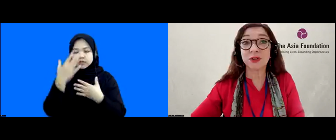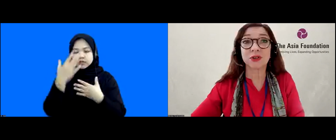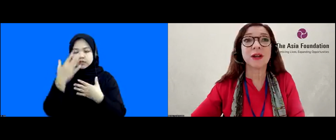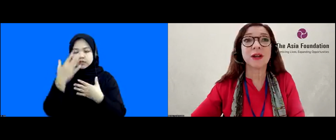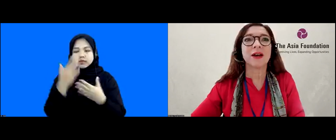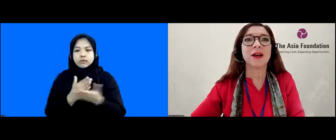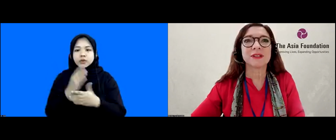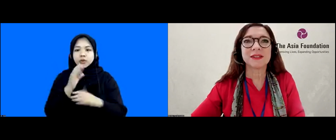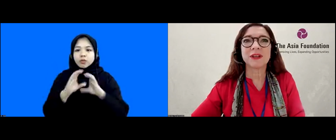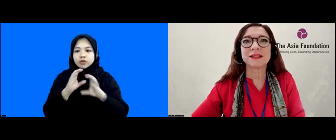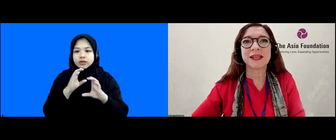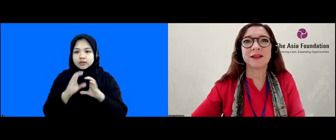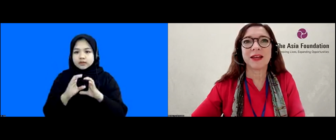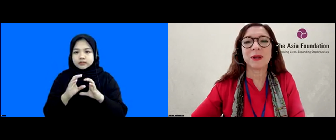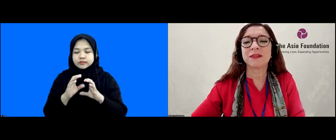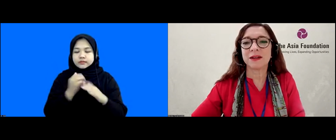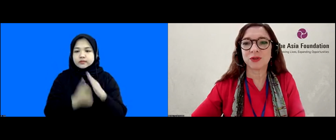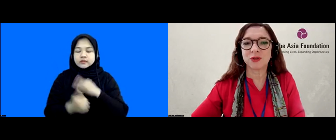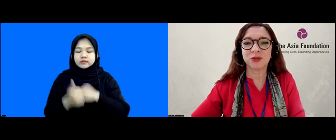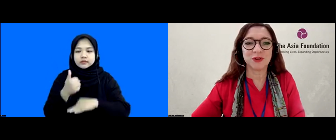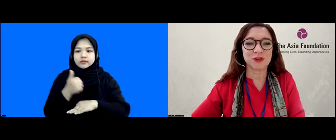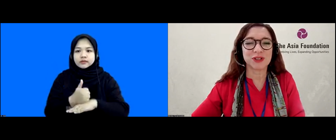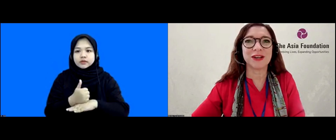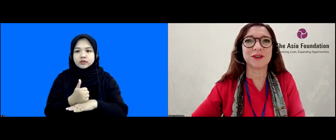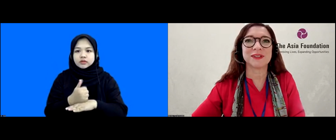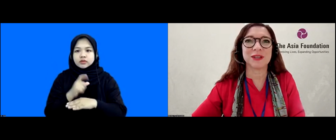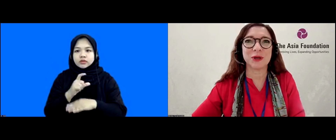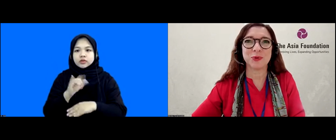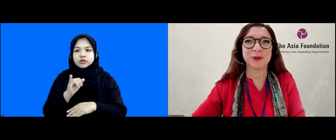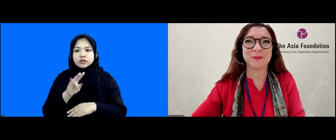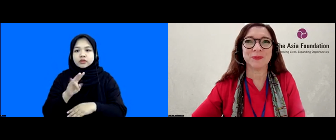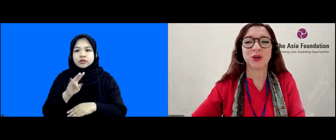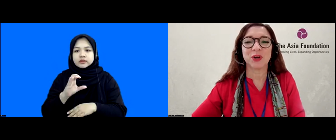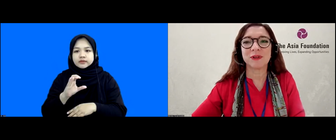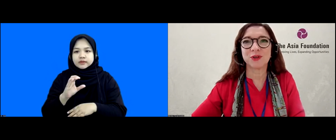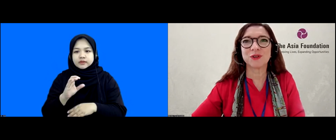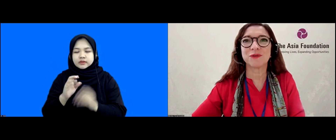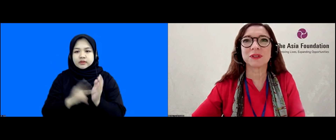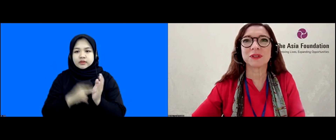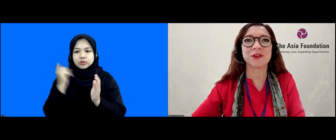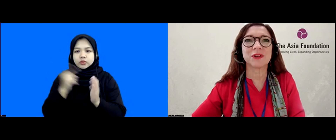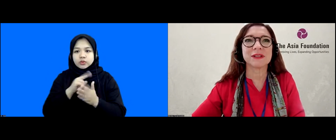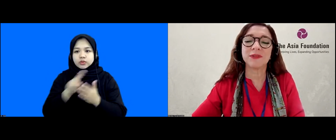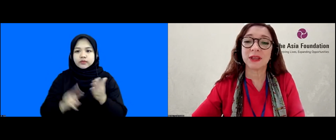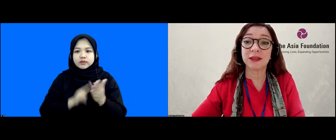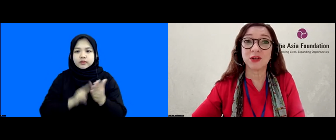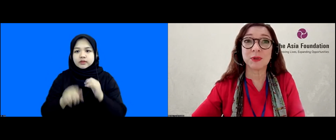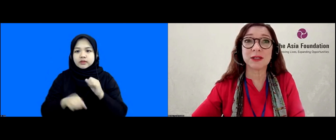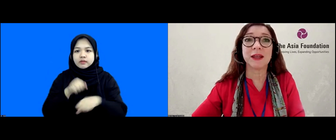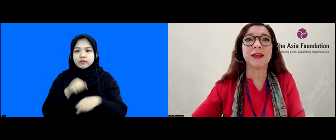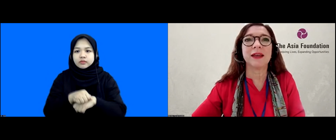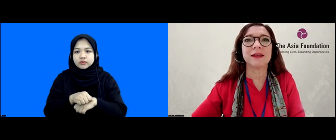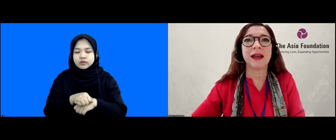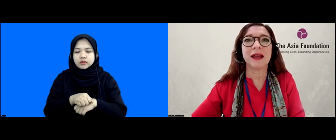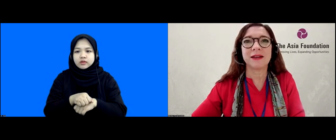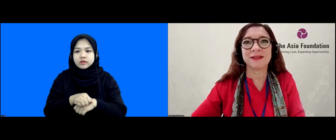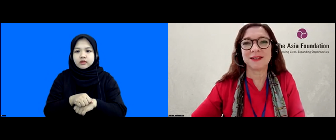director of the Civic Tech Lab at the National University of Singapore. Her research focuses on civic engagement